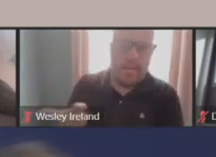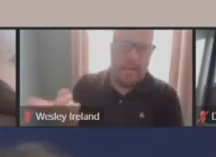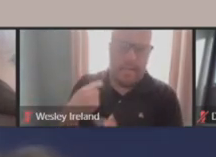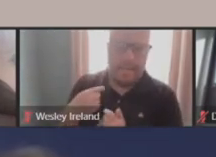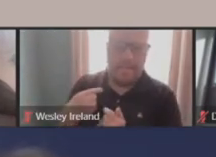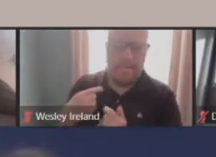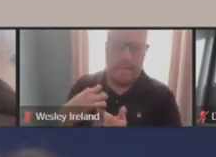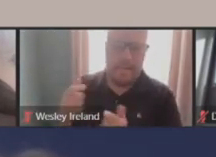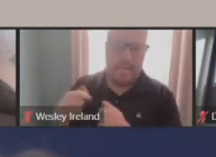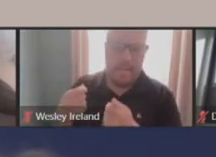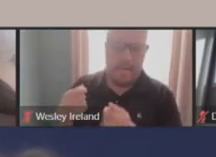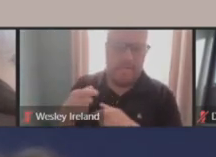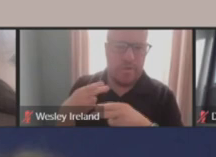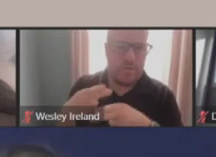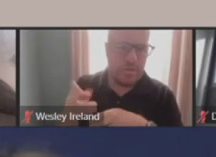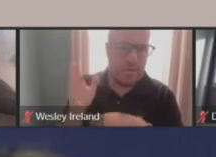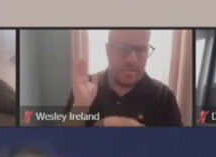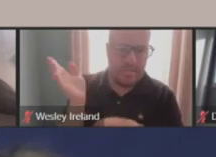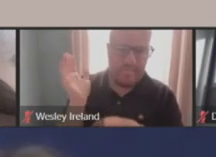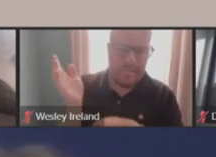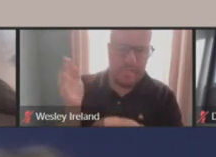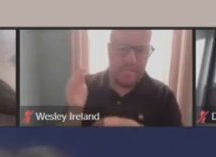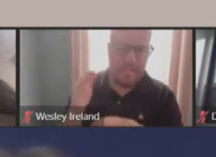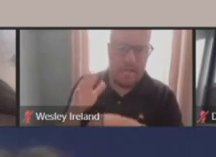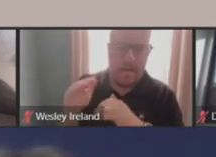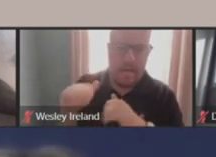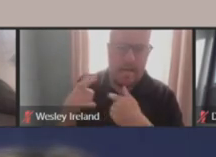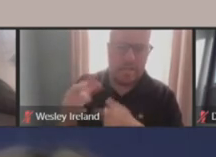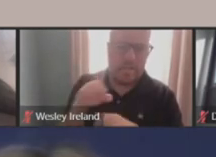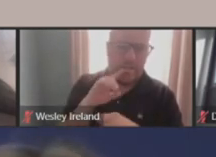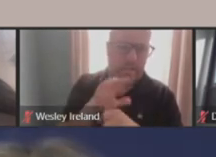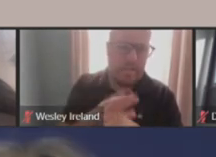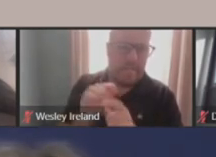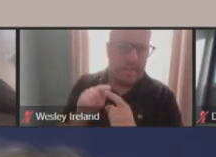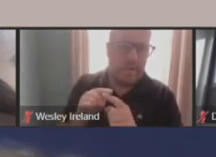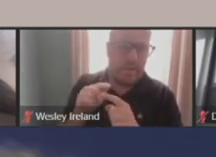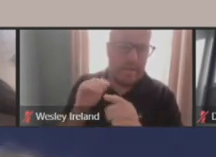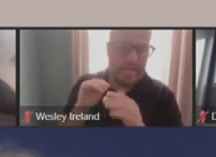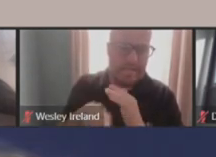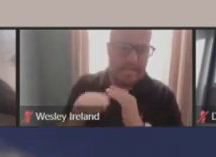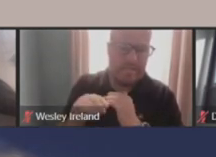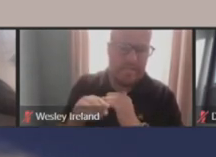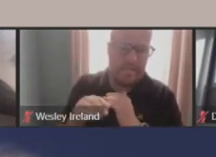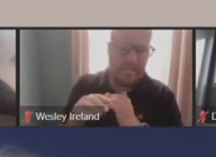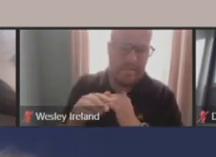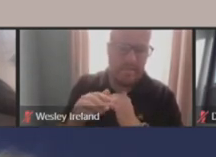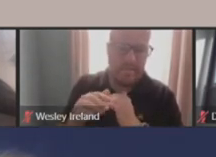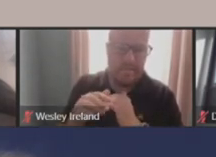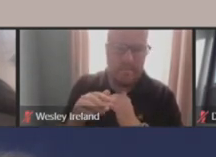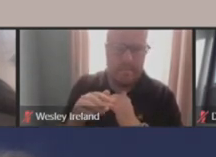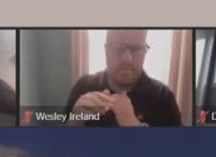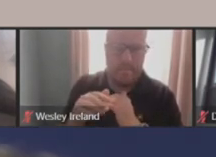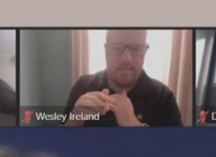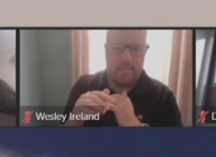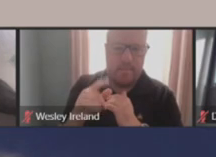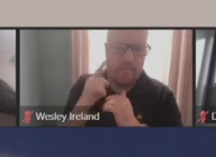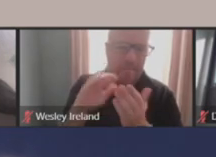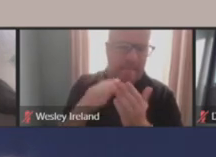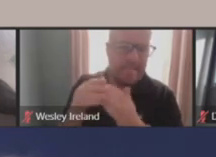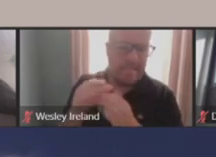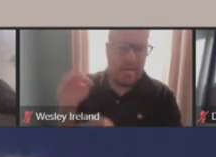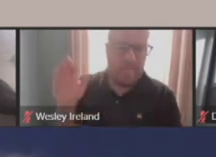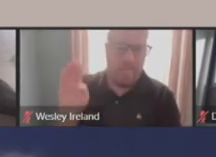Mayor Wu came to the event and gave a short speech on how she's committed to